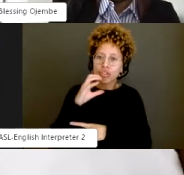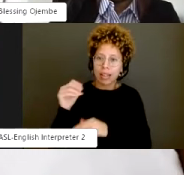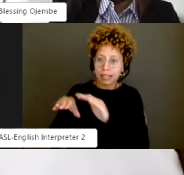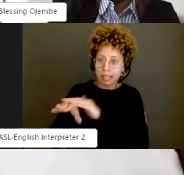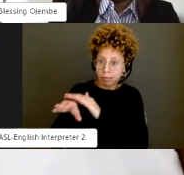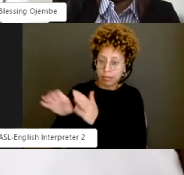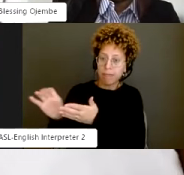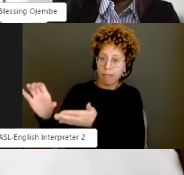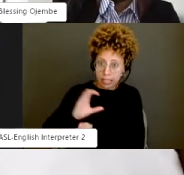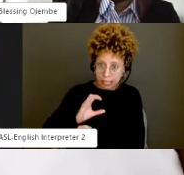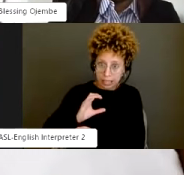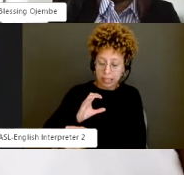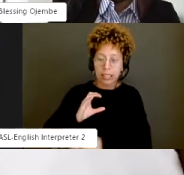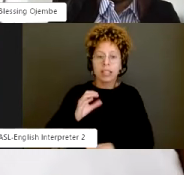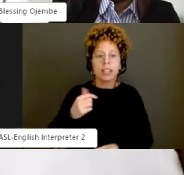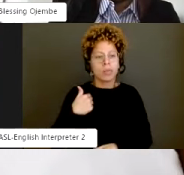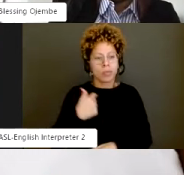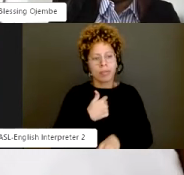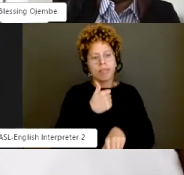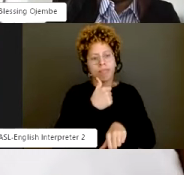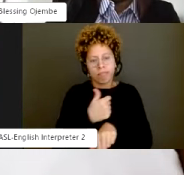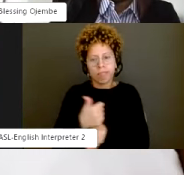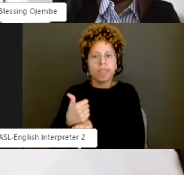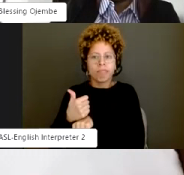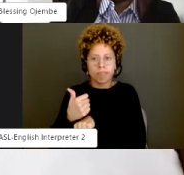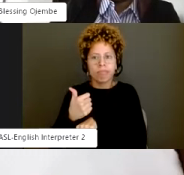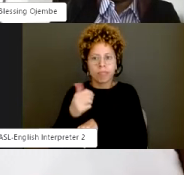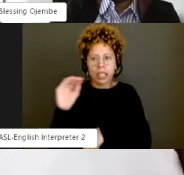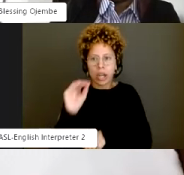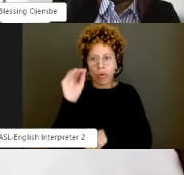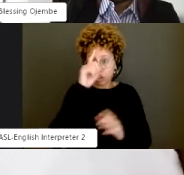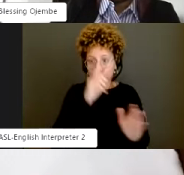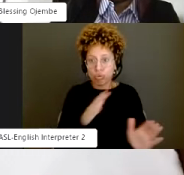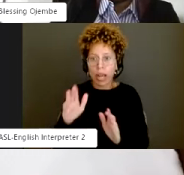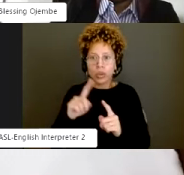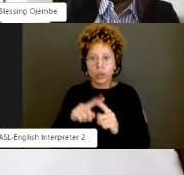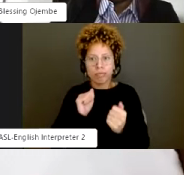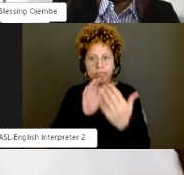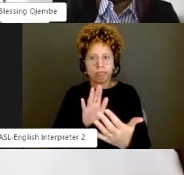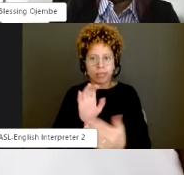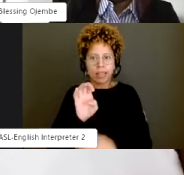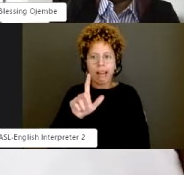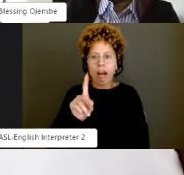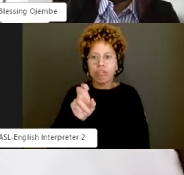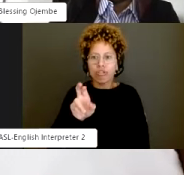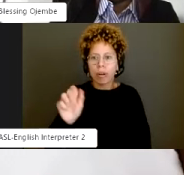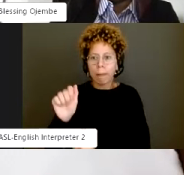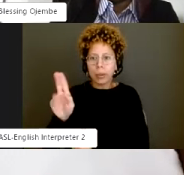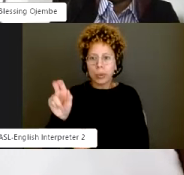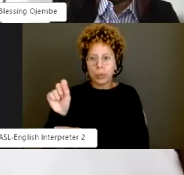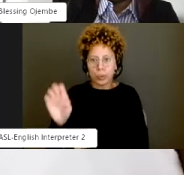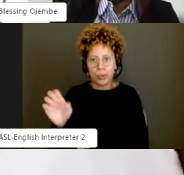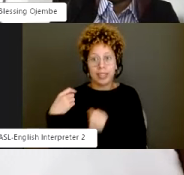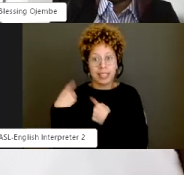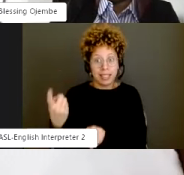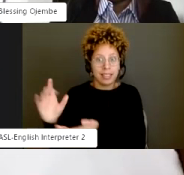we have been implementing Ontario's strategy to combat elder abuse ever since that time that they've given us